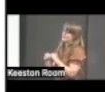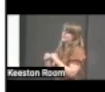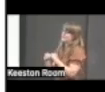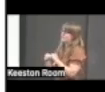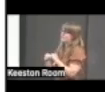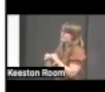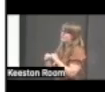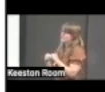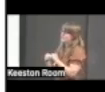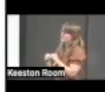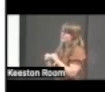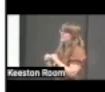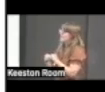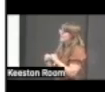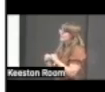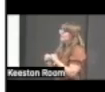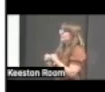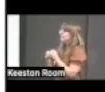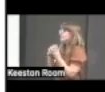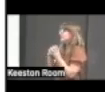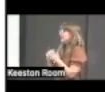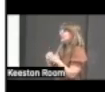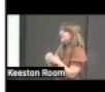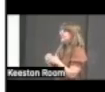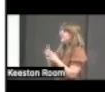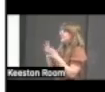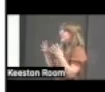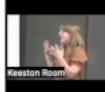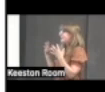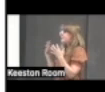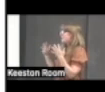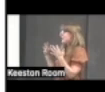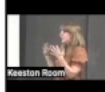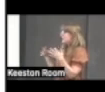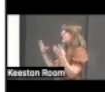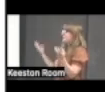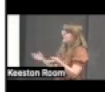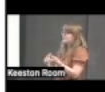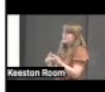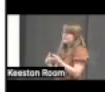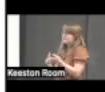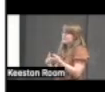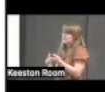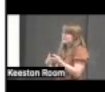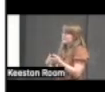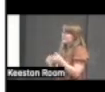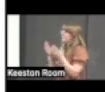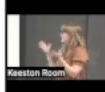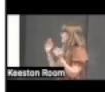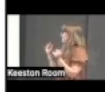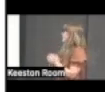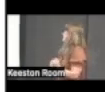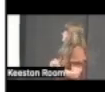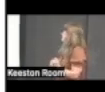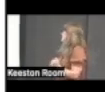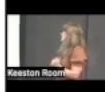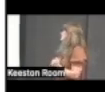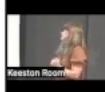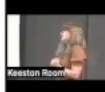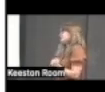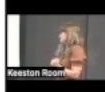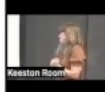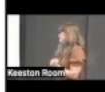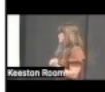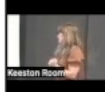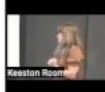even got a chance to breed, right? Those were the ones we actually were like, they were blasé, but we put them in anyways. And then they